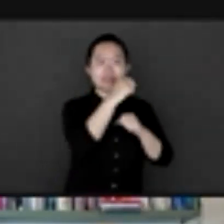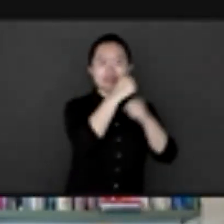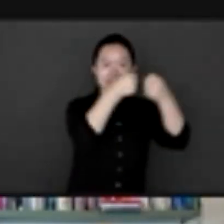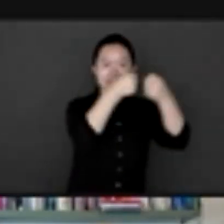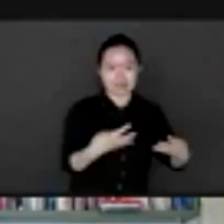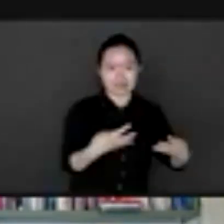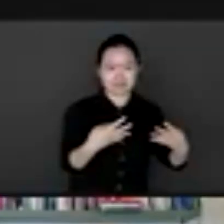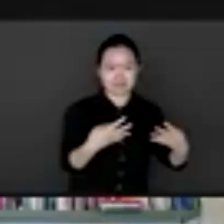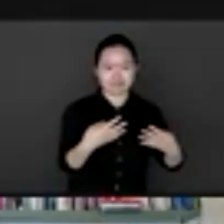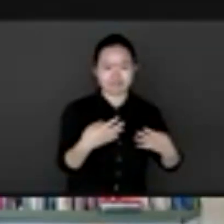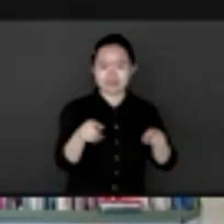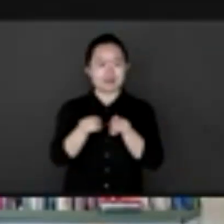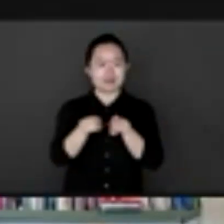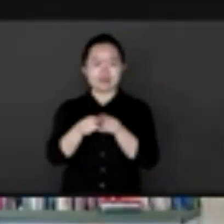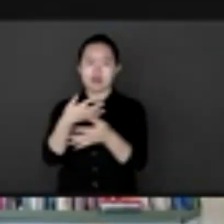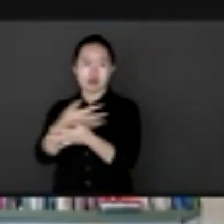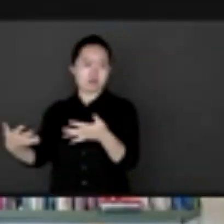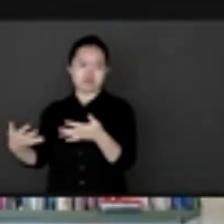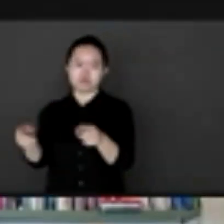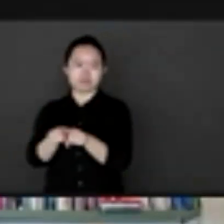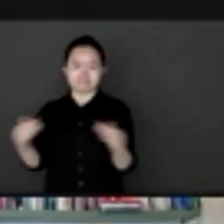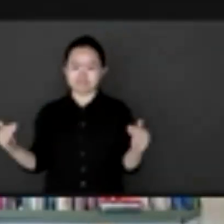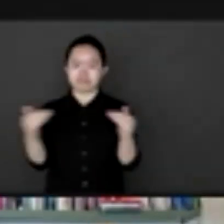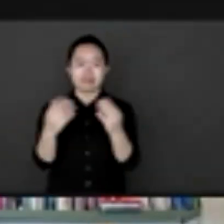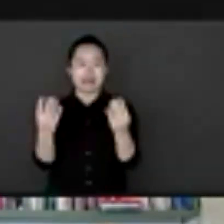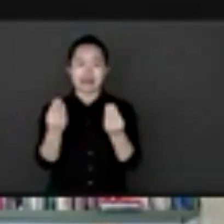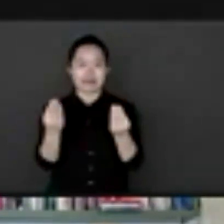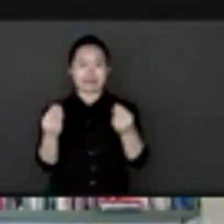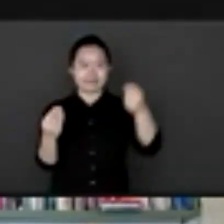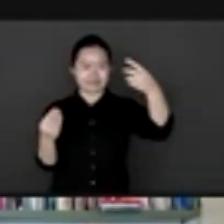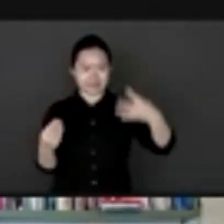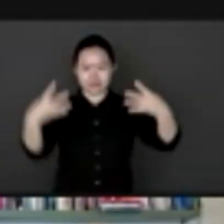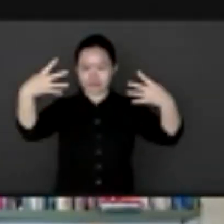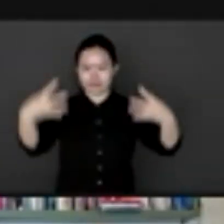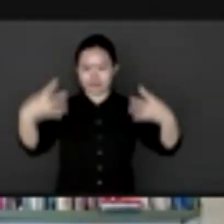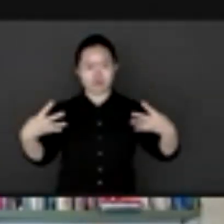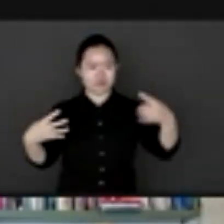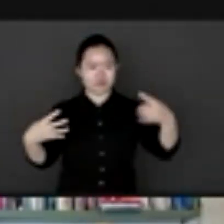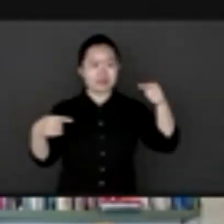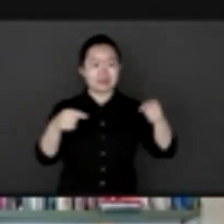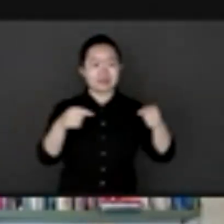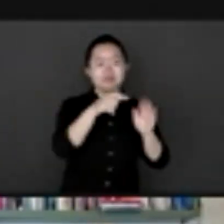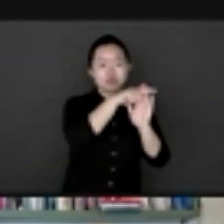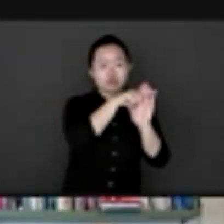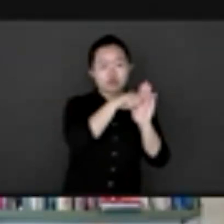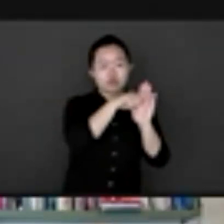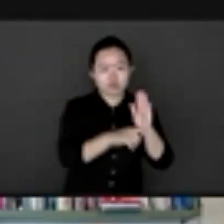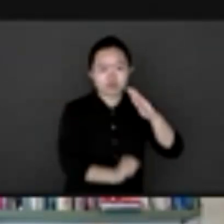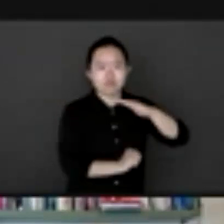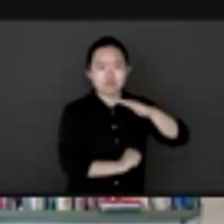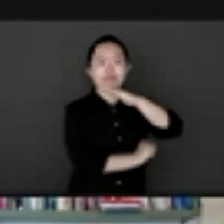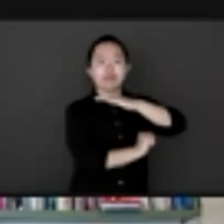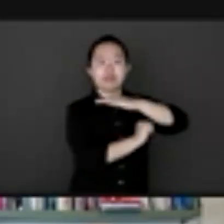grammar. Components are words, the vocabulary. Patterns are the syntax, how we combine two words to create